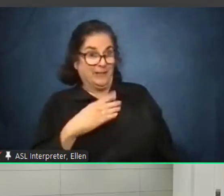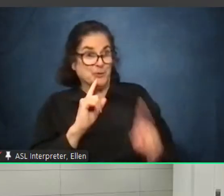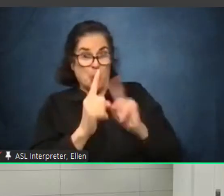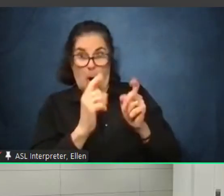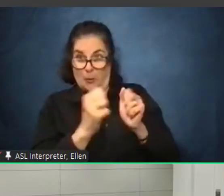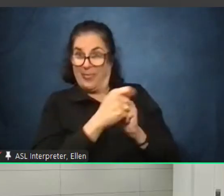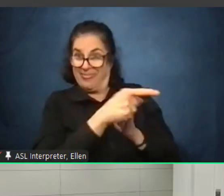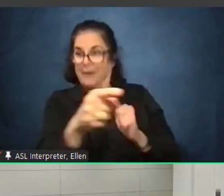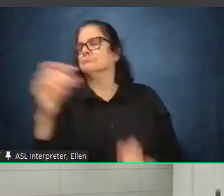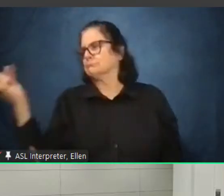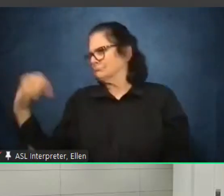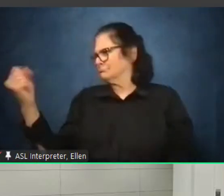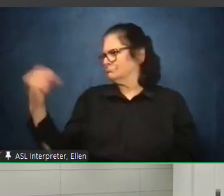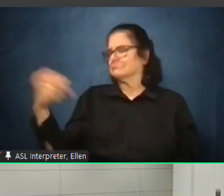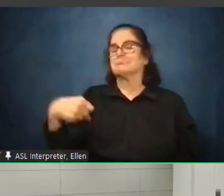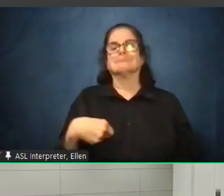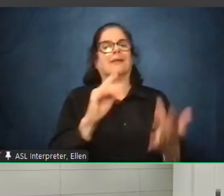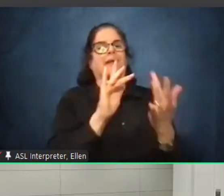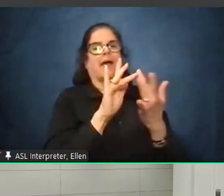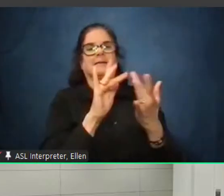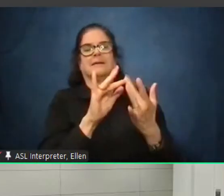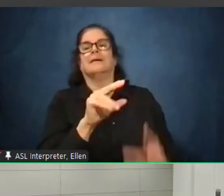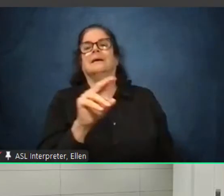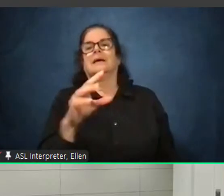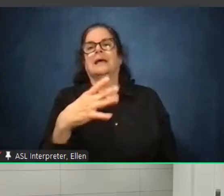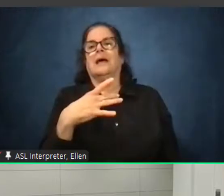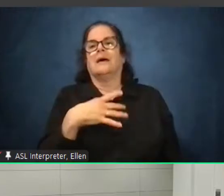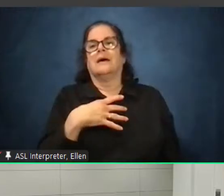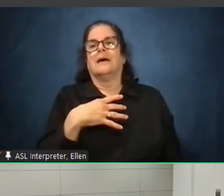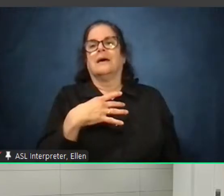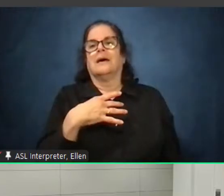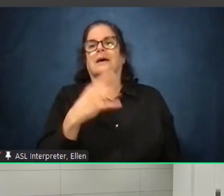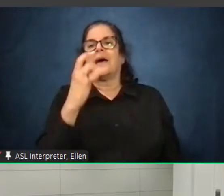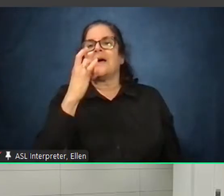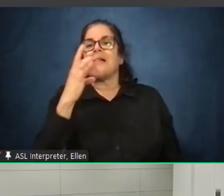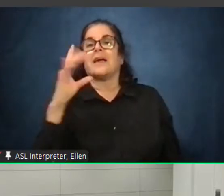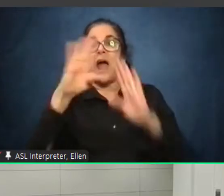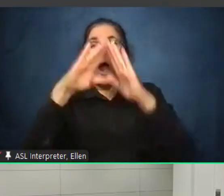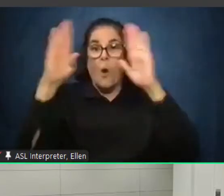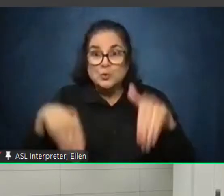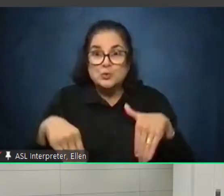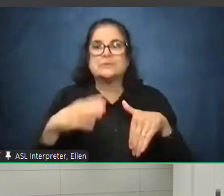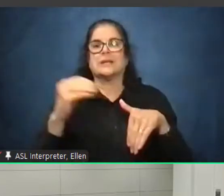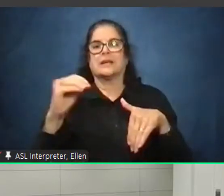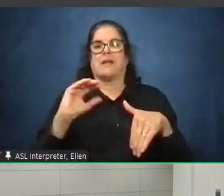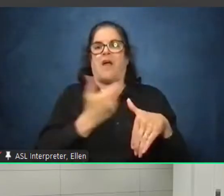I think you're reaching out to NFB, Lighthouse, and this committee.